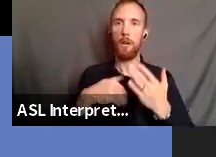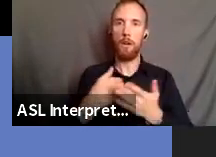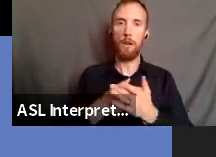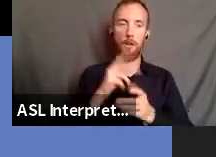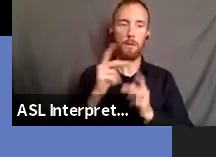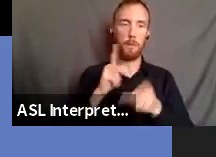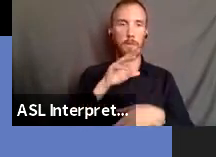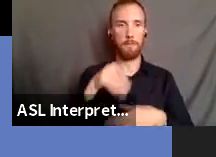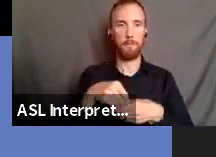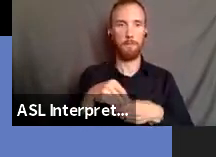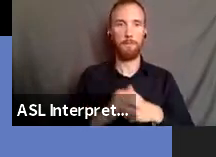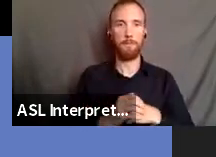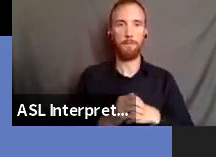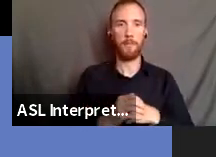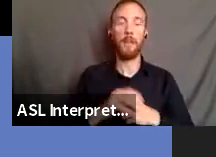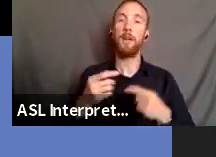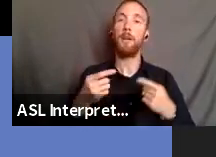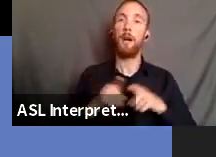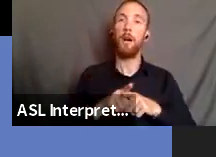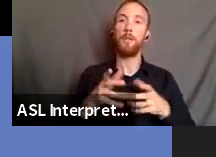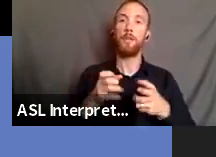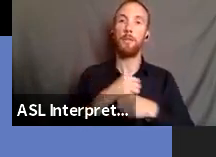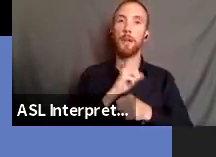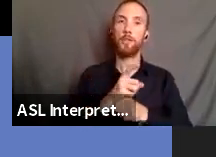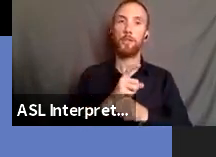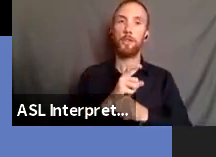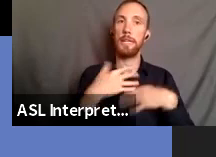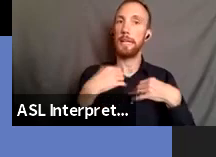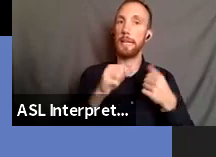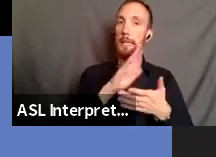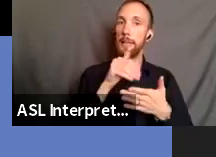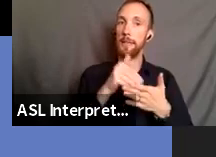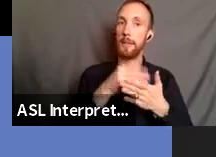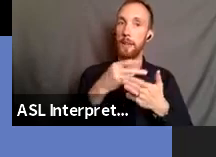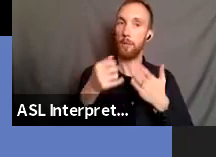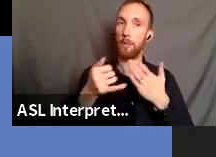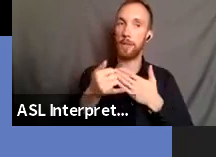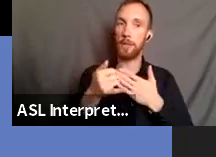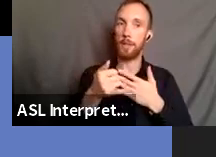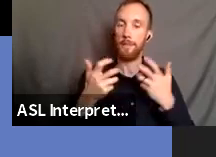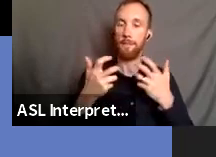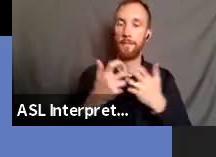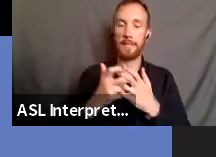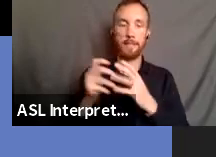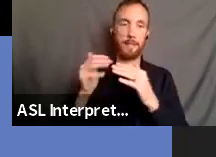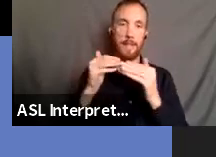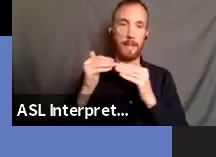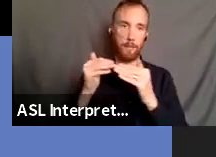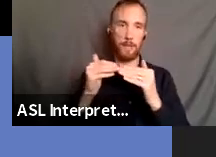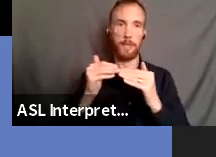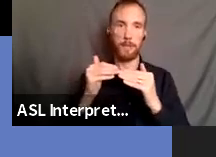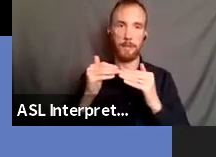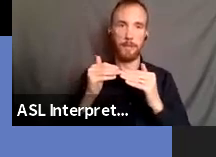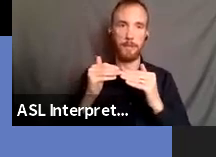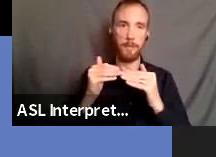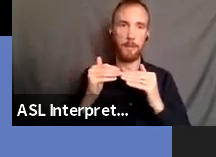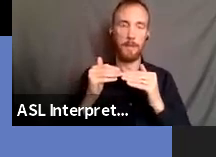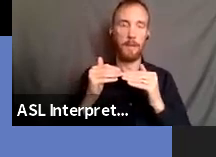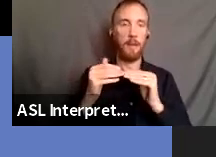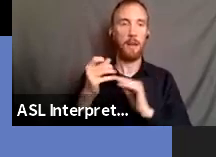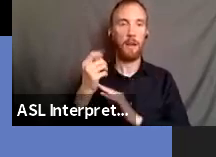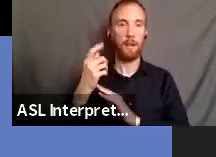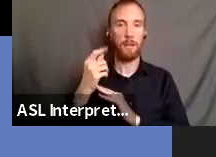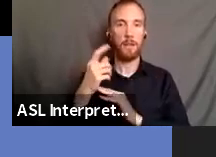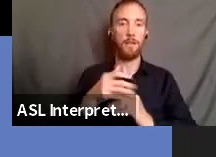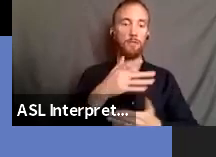we also wanted to make sure that the healing center project was aligned to our equity framework and recognizing that the work of the office of social